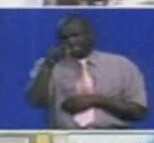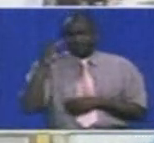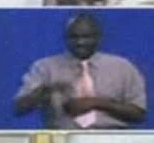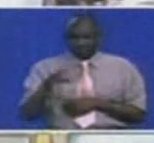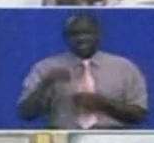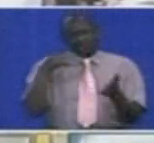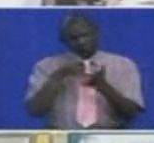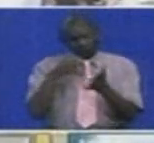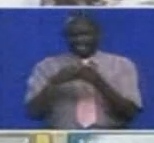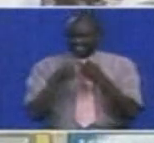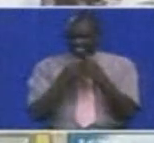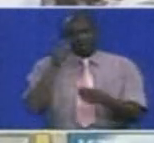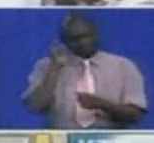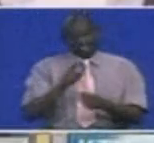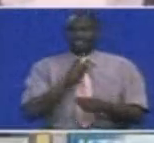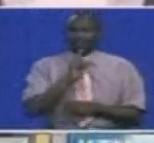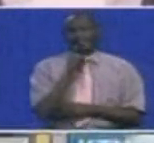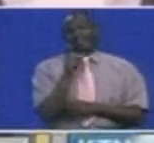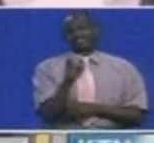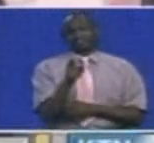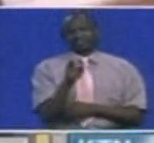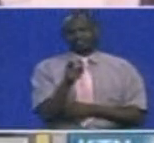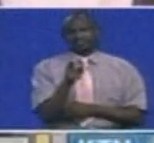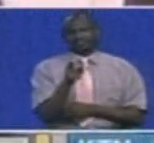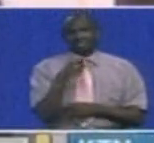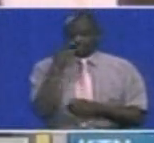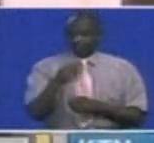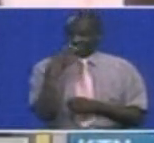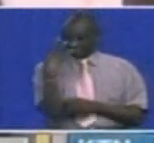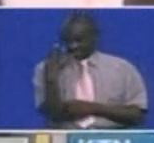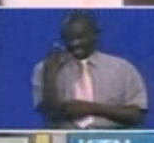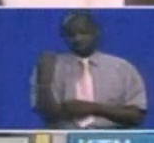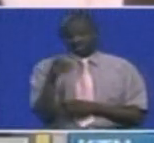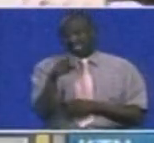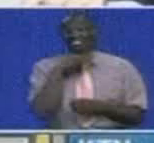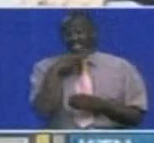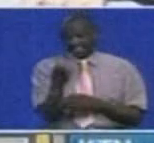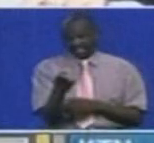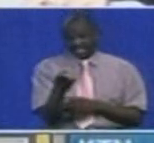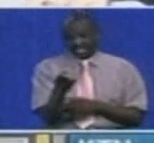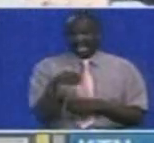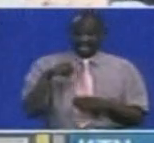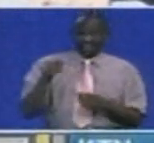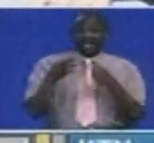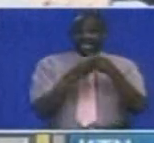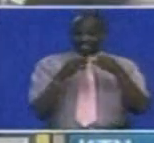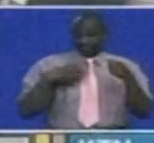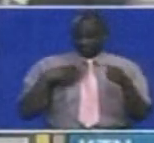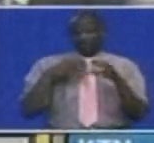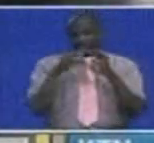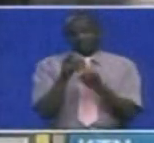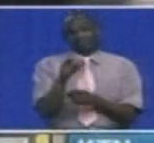involved in the accident that cut short the lives of the grandparents, 3 of their grandchildren, and 8 other members of their extended family.